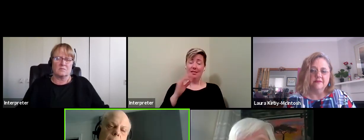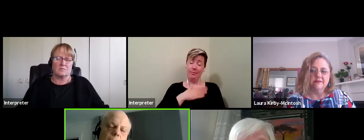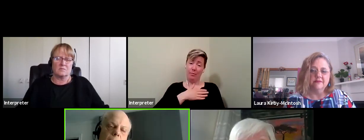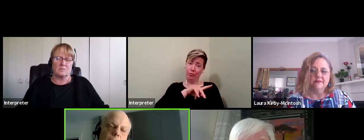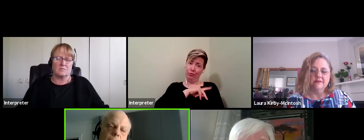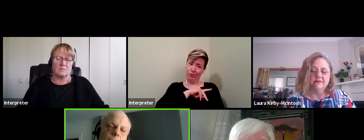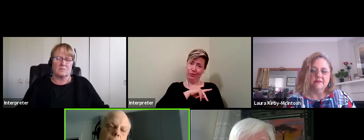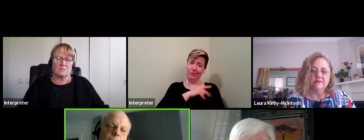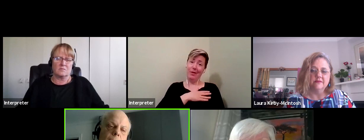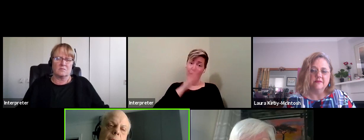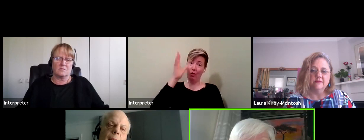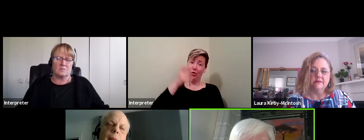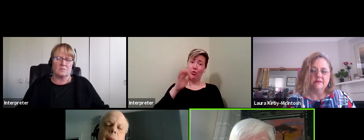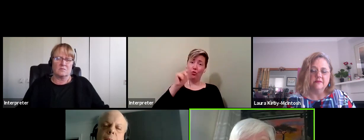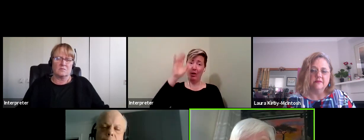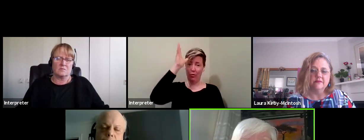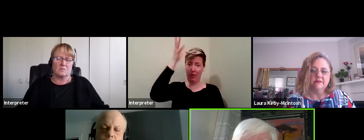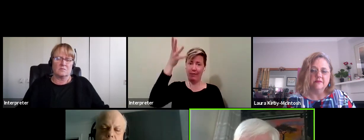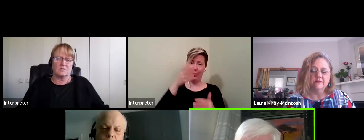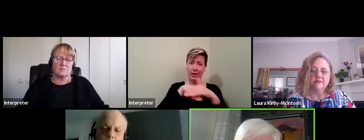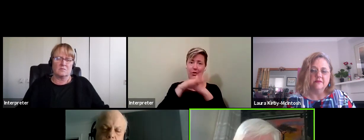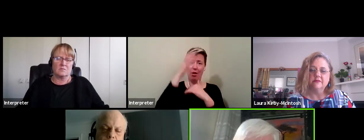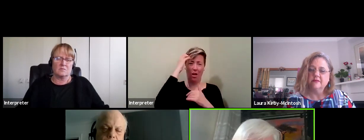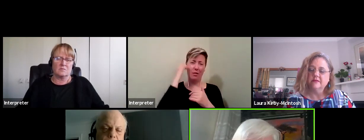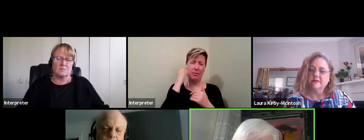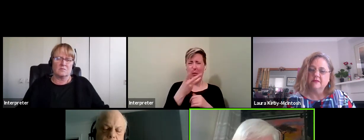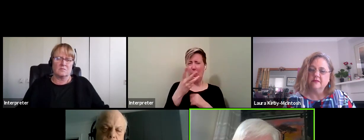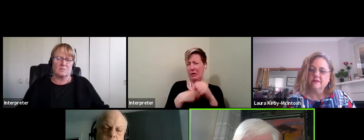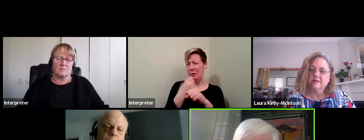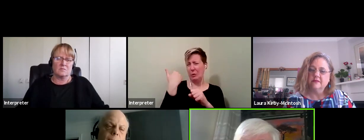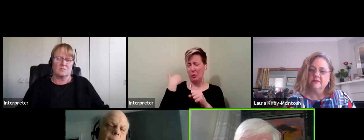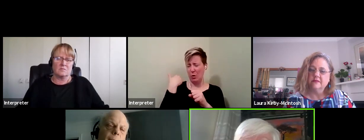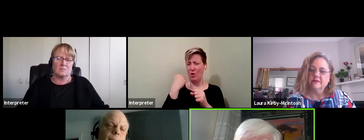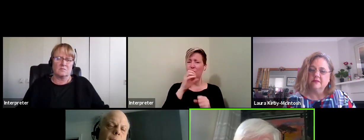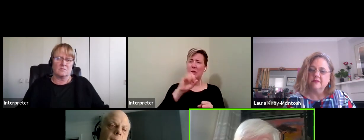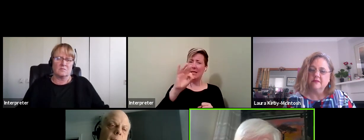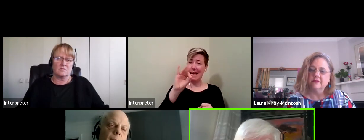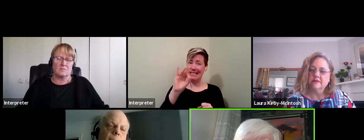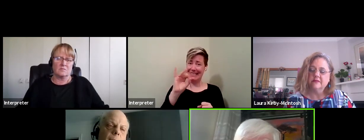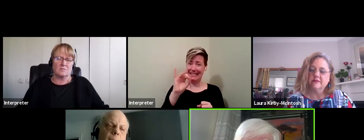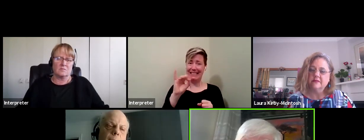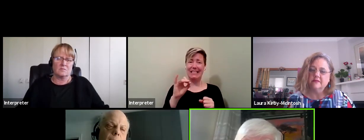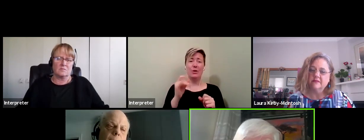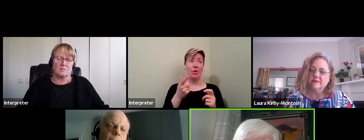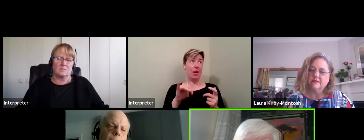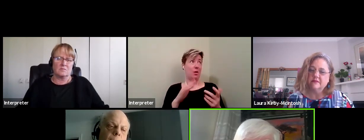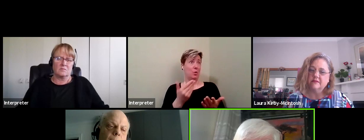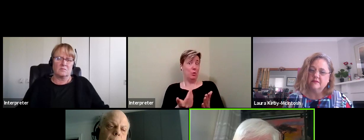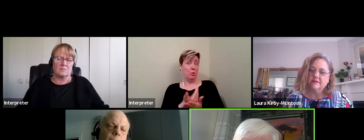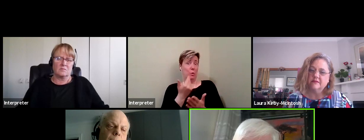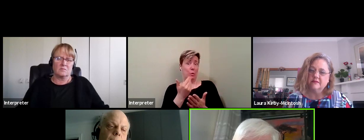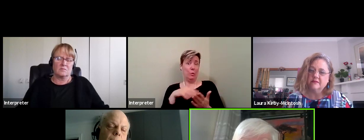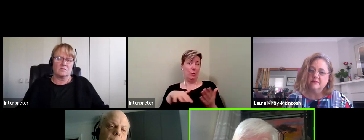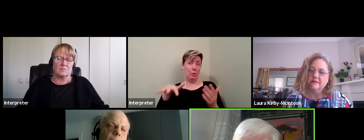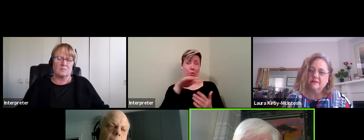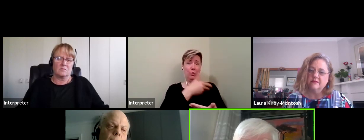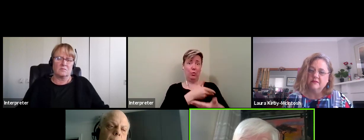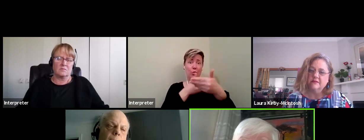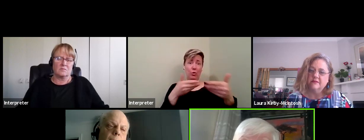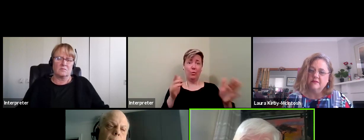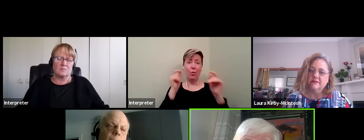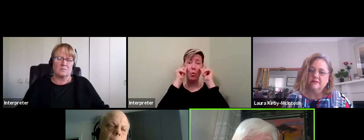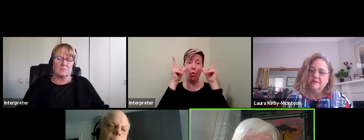into hospital a couple of years ago for some tests. He was 90. He was in an unfamiliar situation, woke up in the middle of the night, and there were